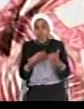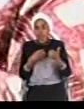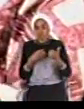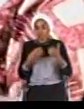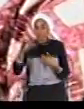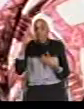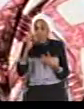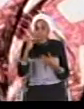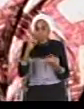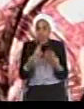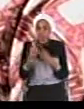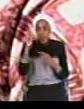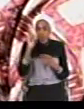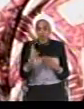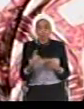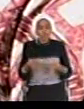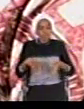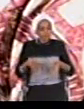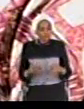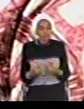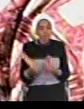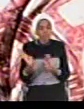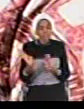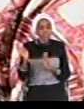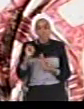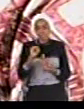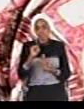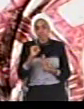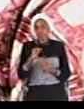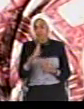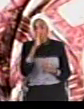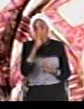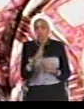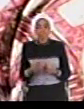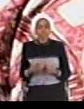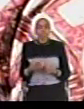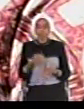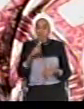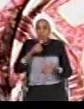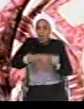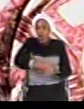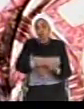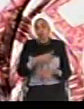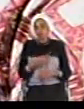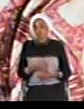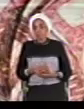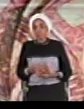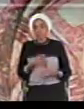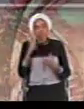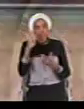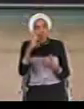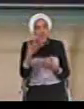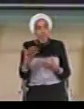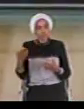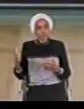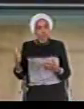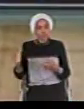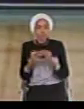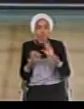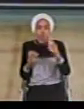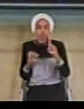preached unto you, let him be accursed. Three things. Number one,